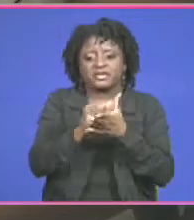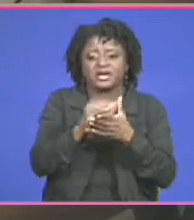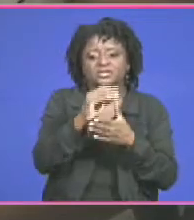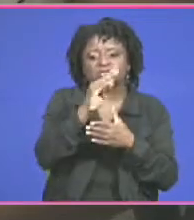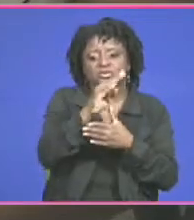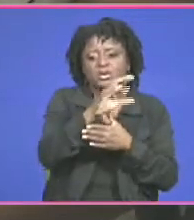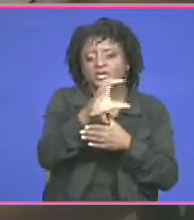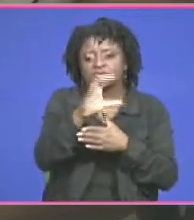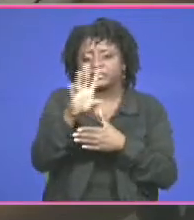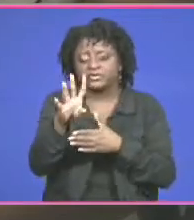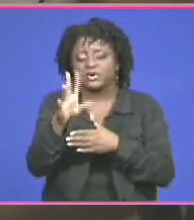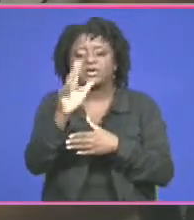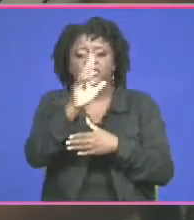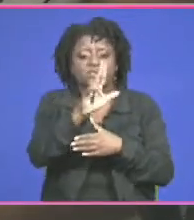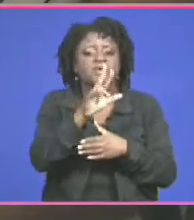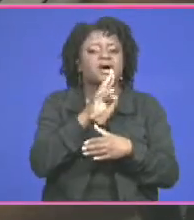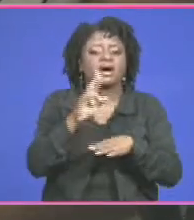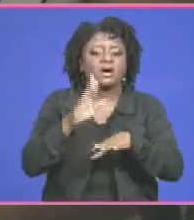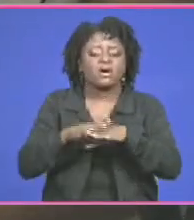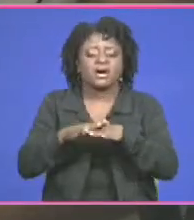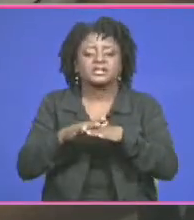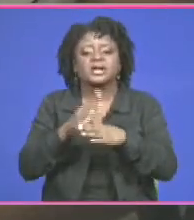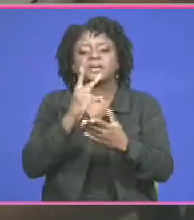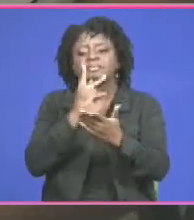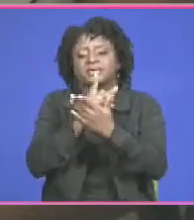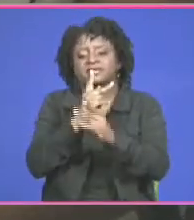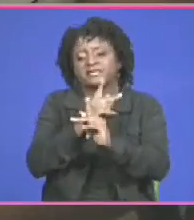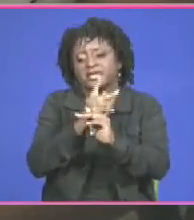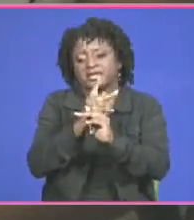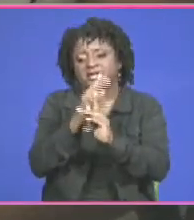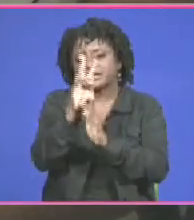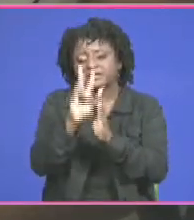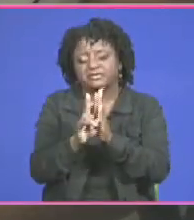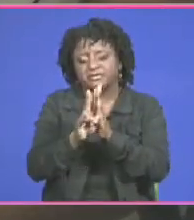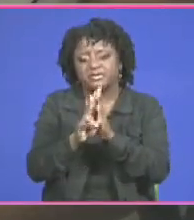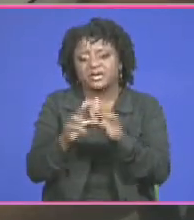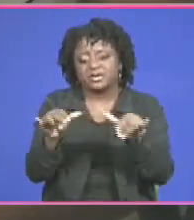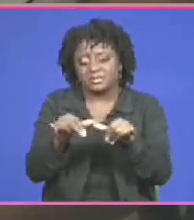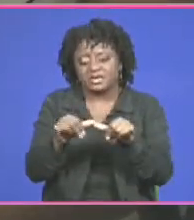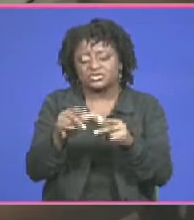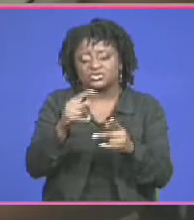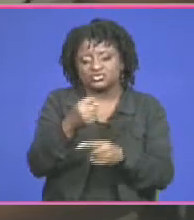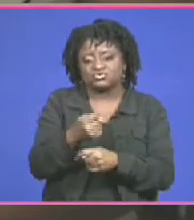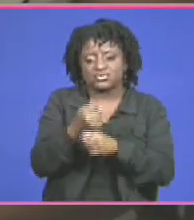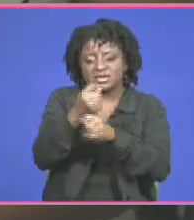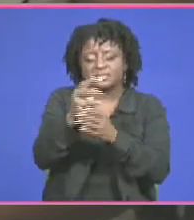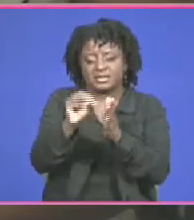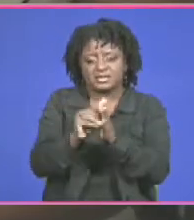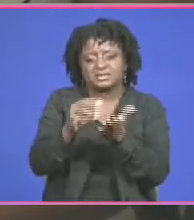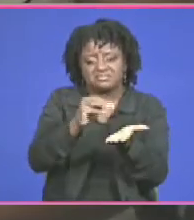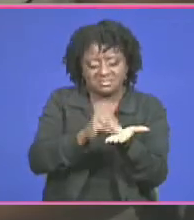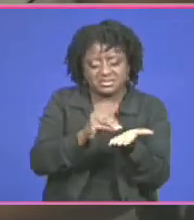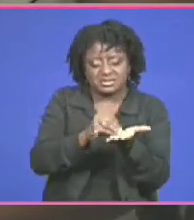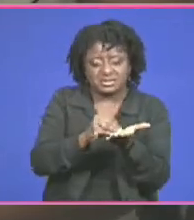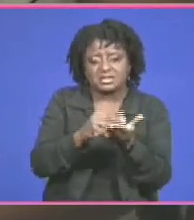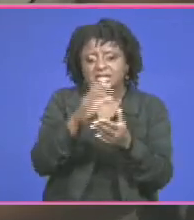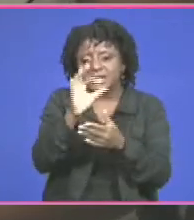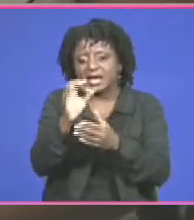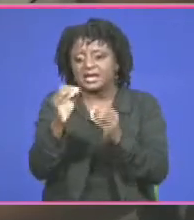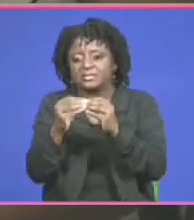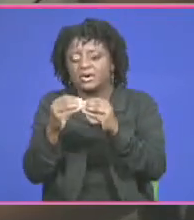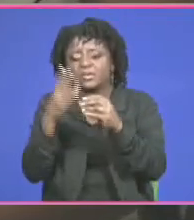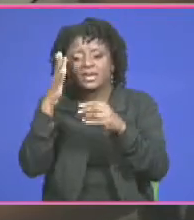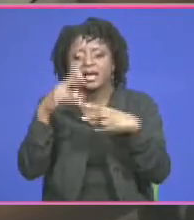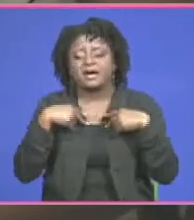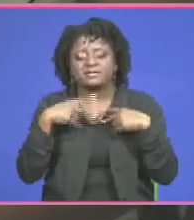preventative measure or on some sort of preventative measure treatment, and nine more are going to have their x-rays further screened. However, it should